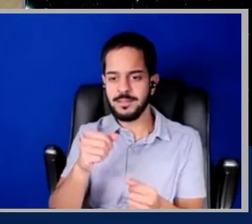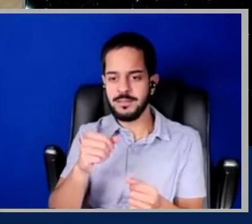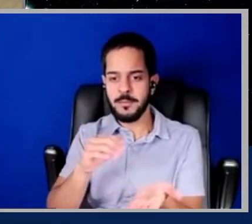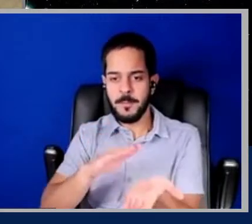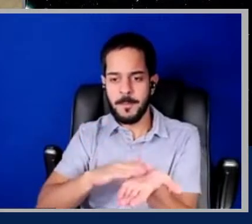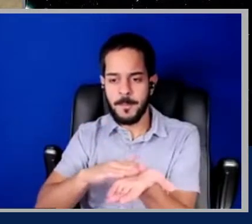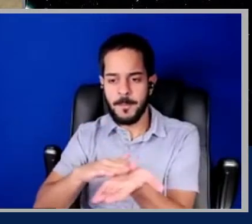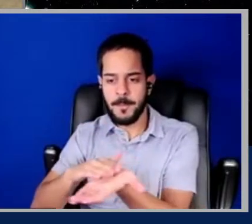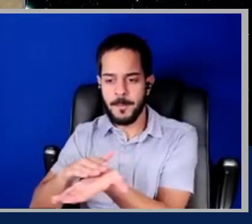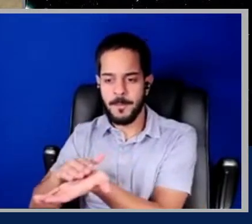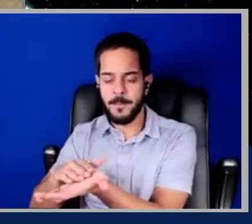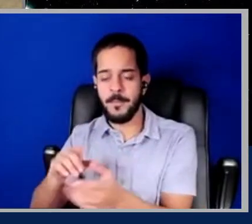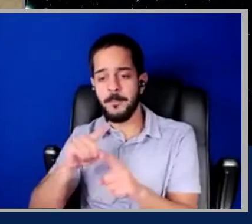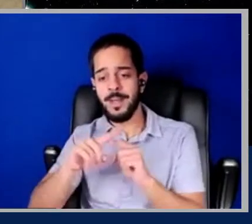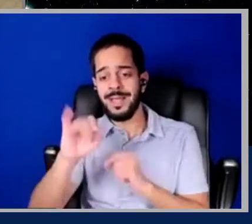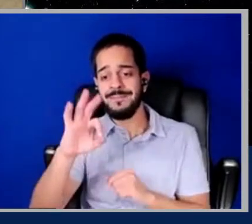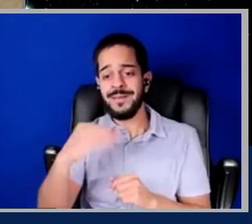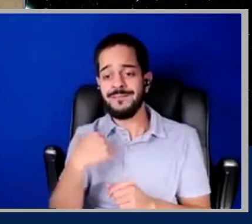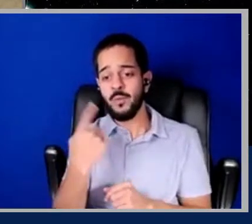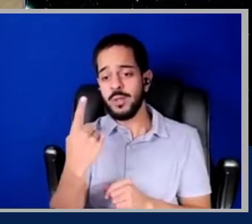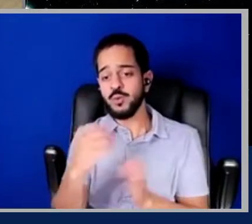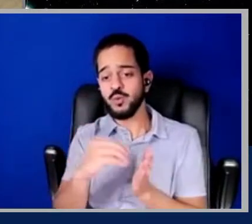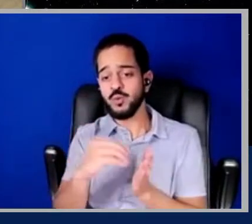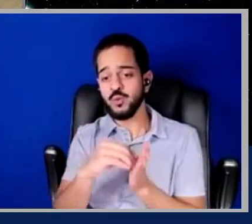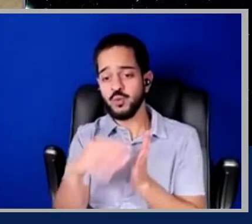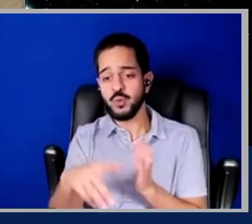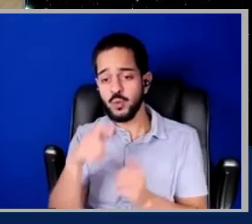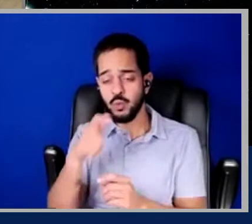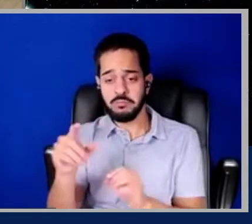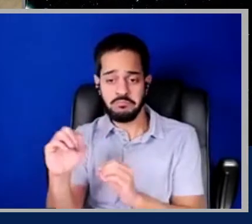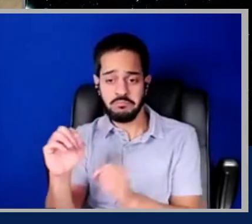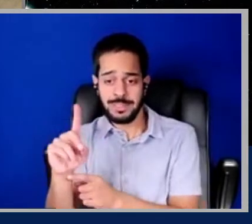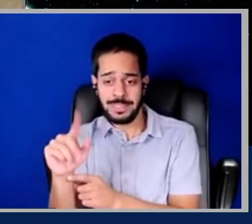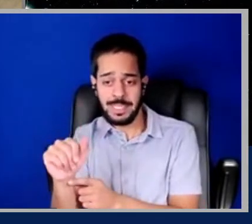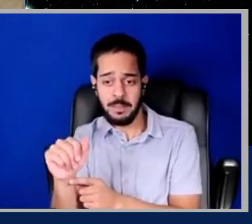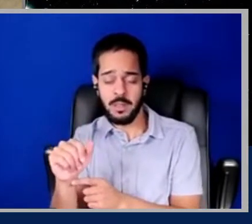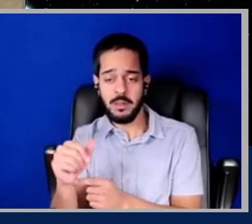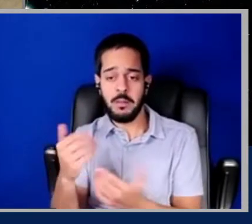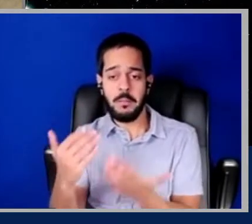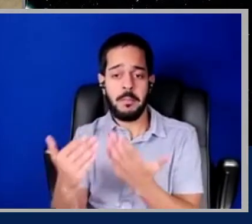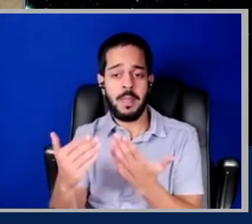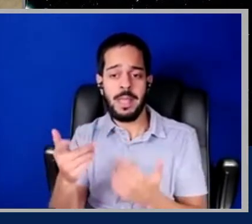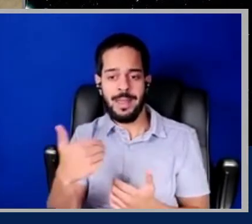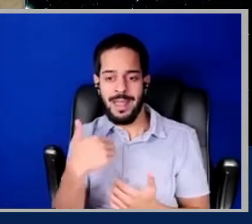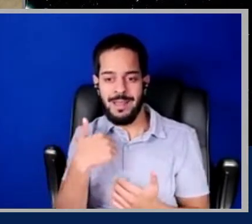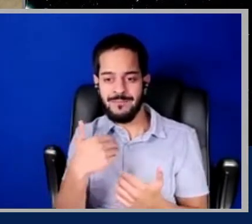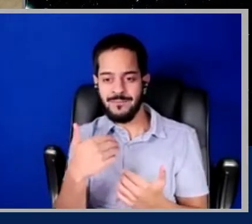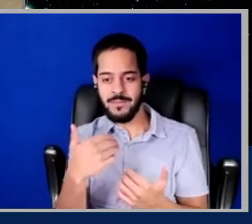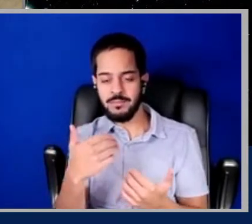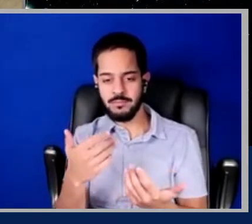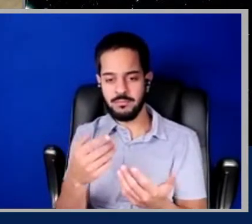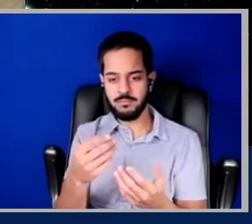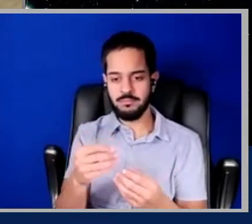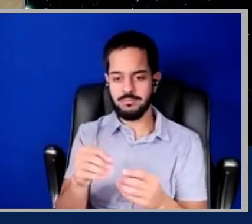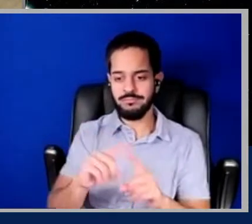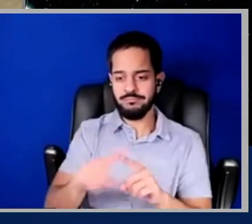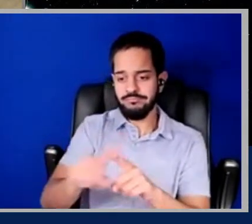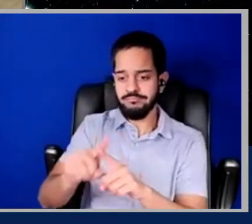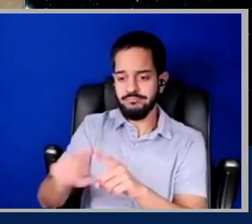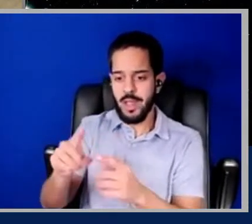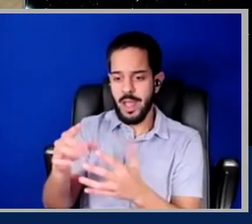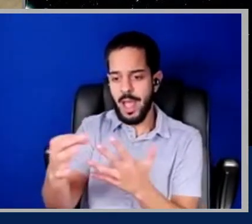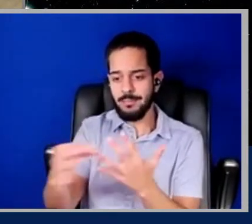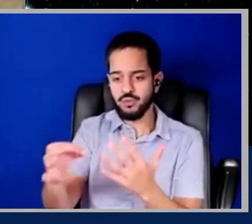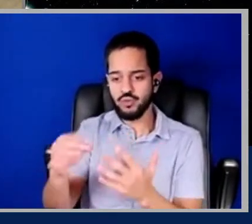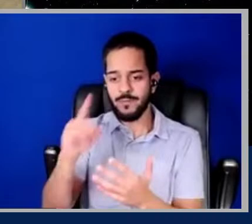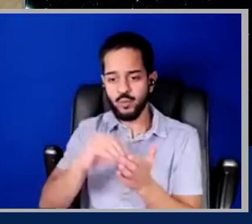have a student who even isn't disabled, there might be one way of presenting this information that clicks more with them because all of